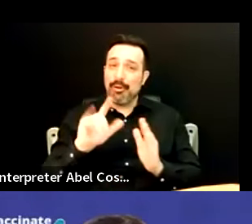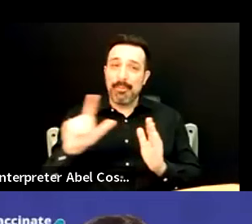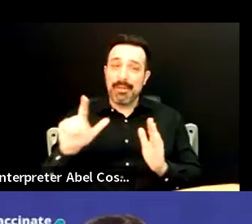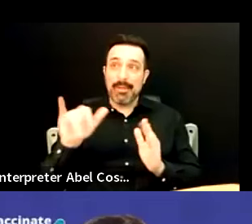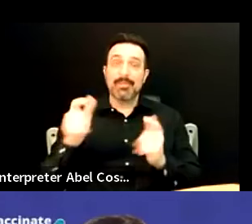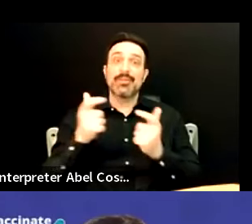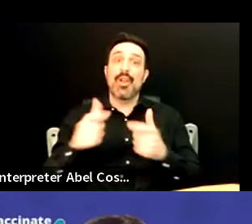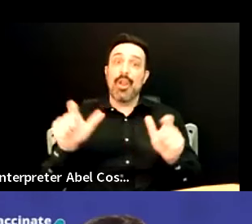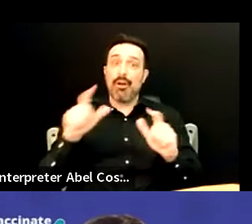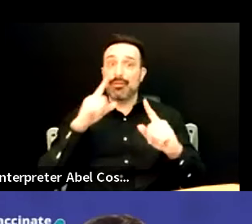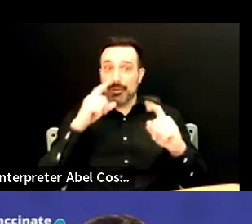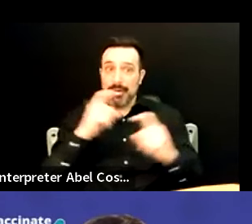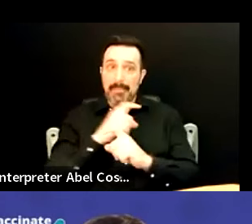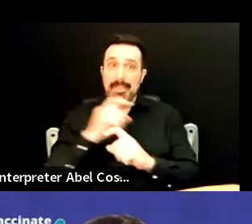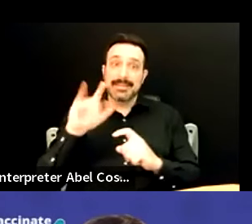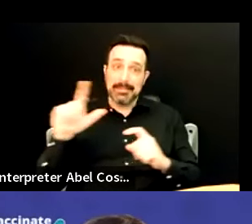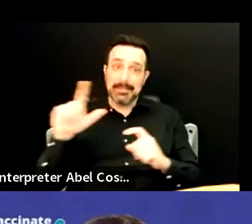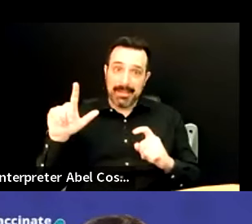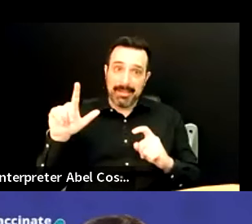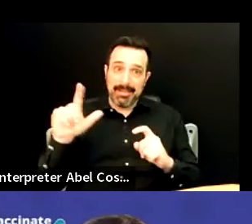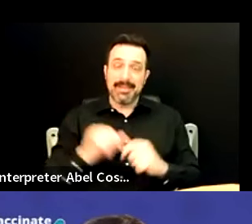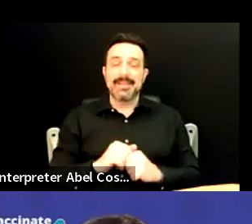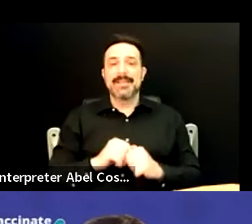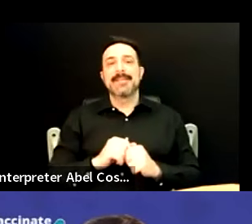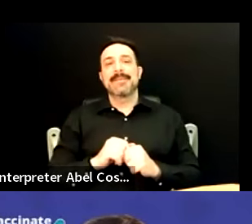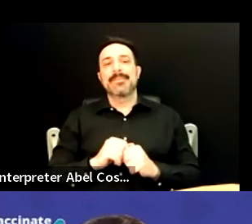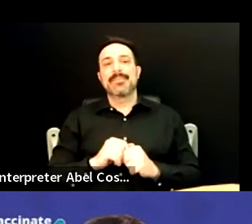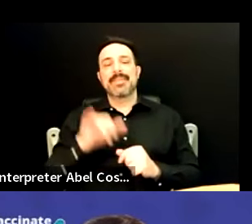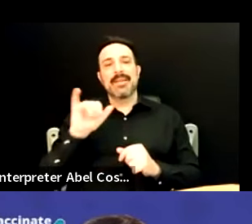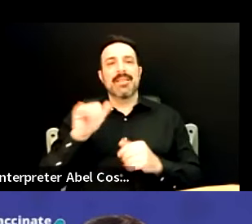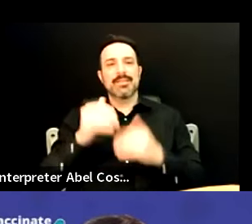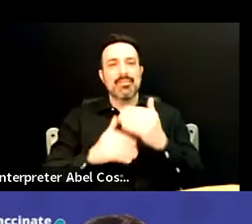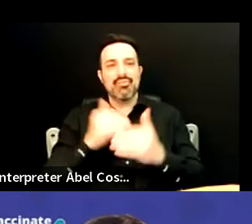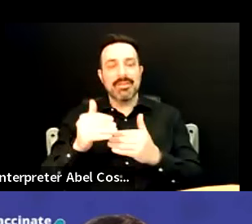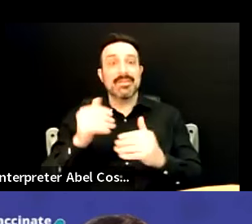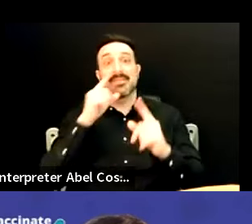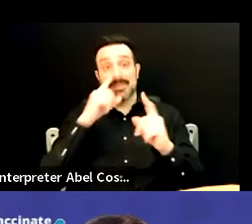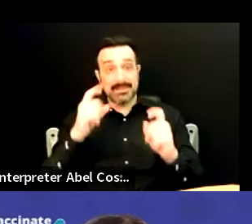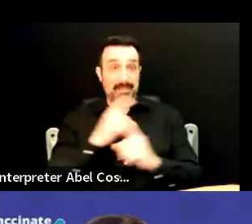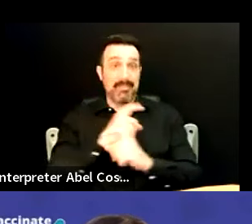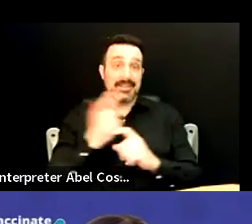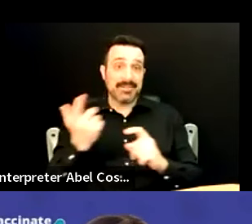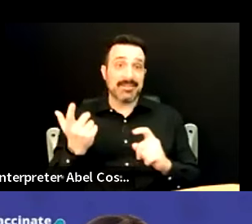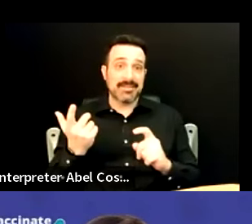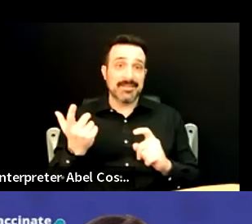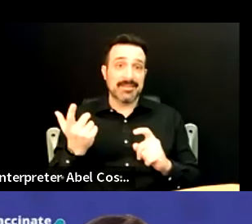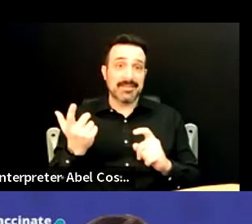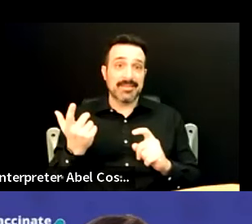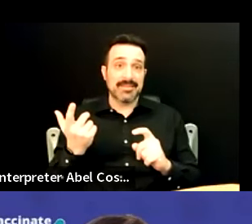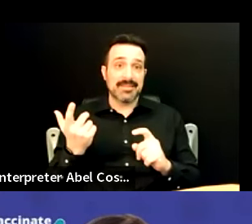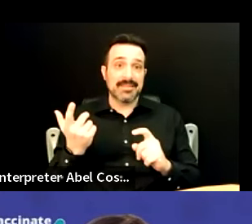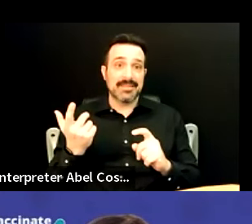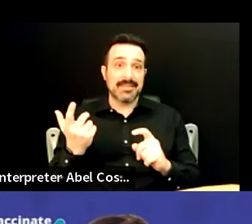a large, complex bill. And this process is complex. And, you